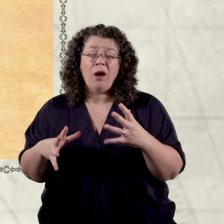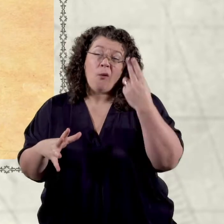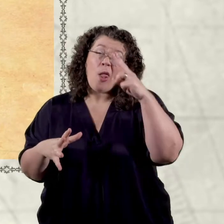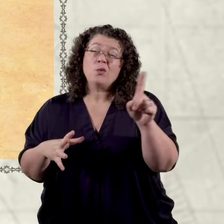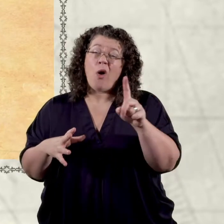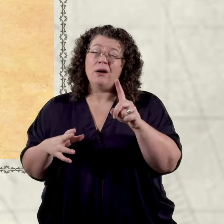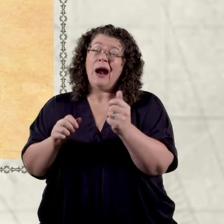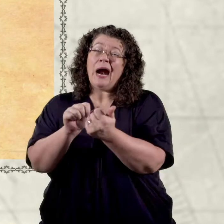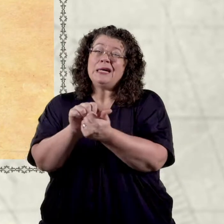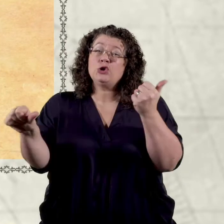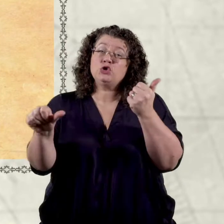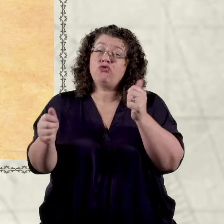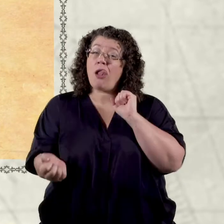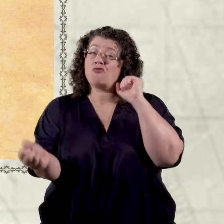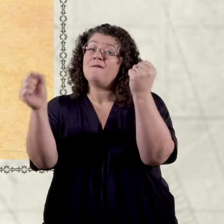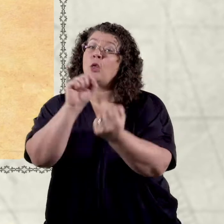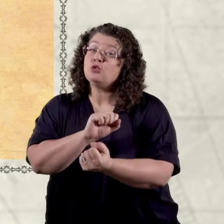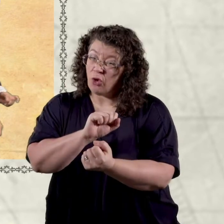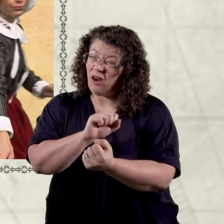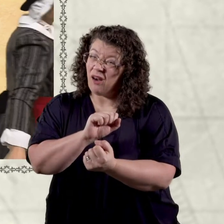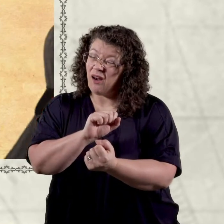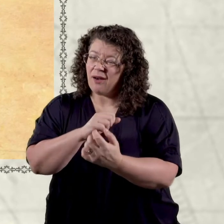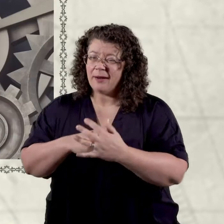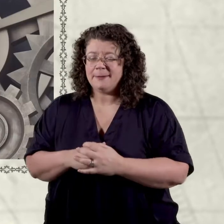the Industrial Revolution.